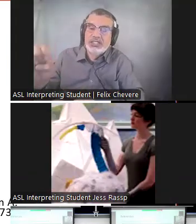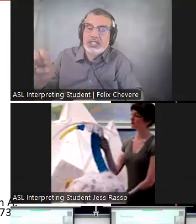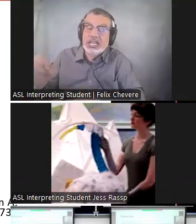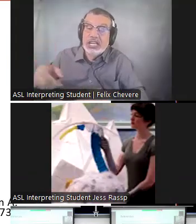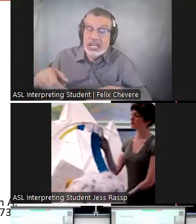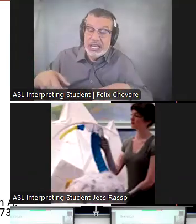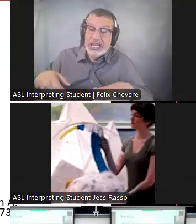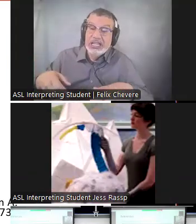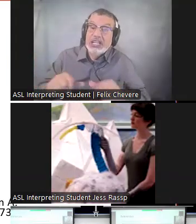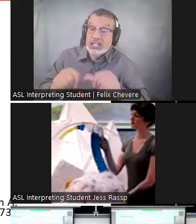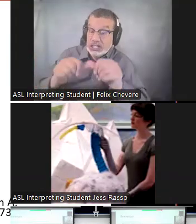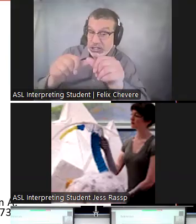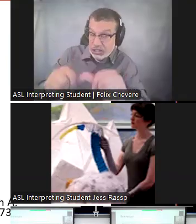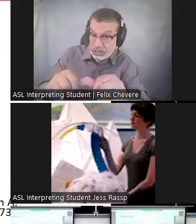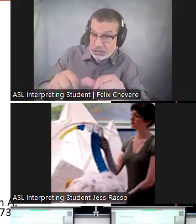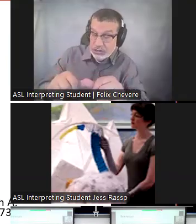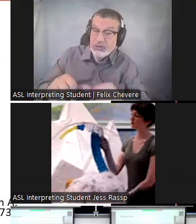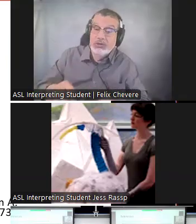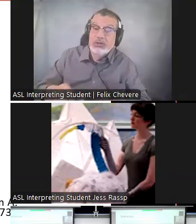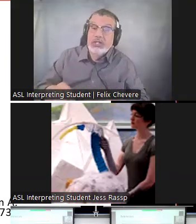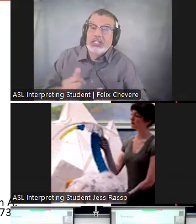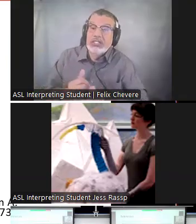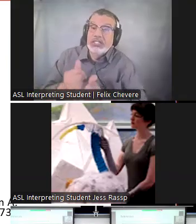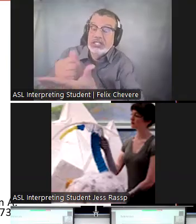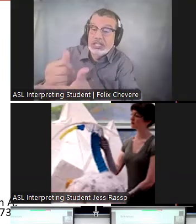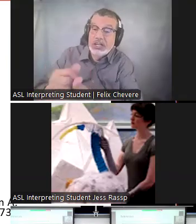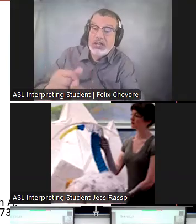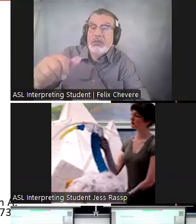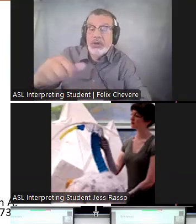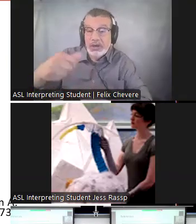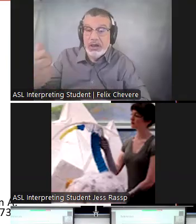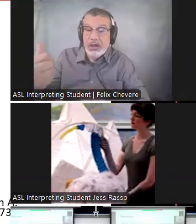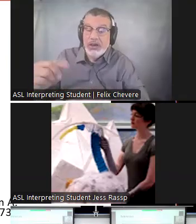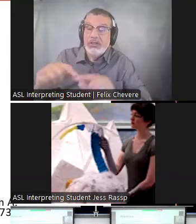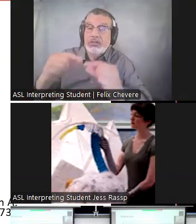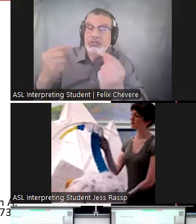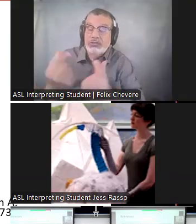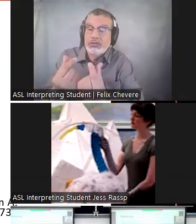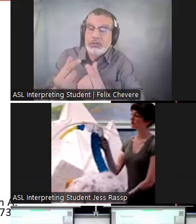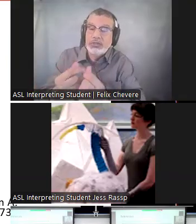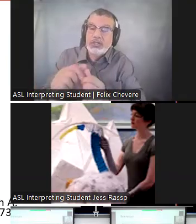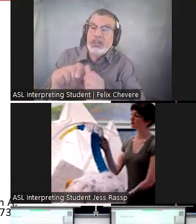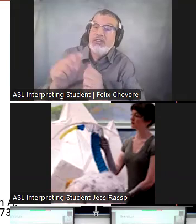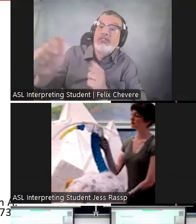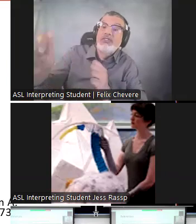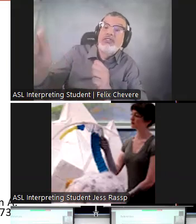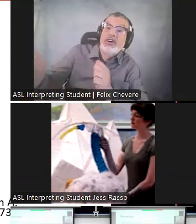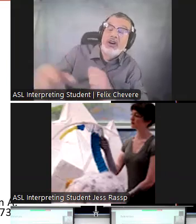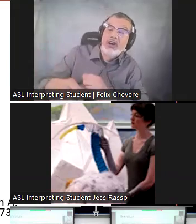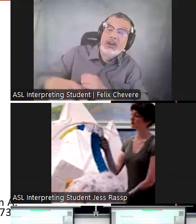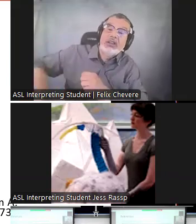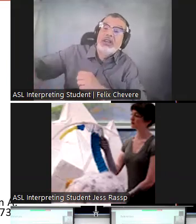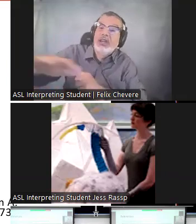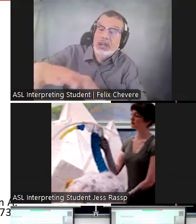survive long enough to get the population, right? Those are the things that need to be thought about when you're creating